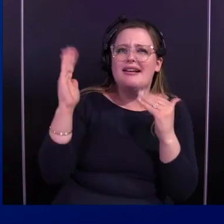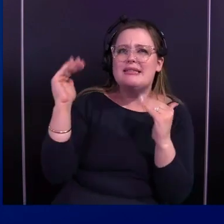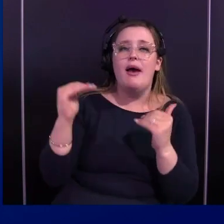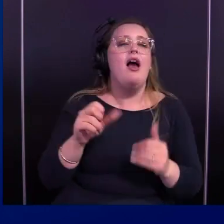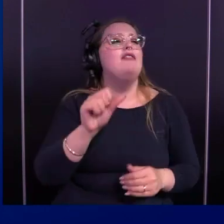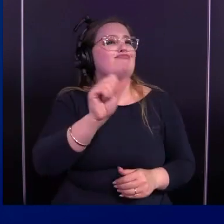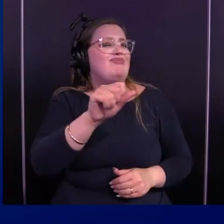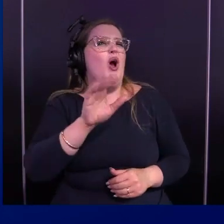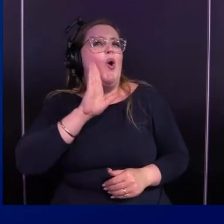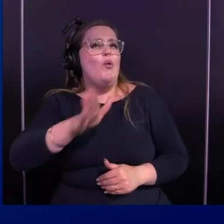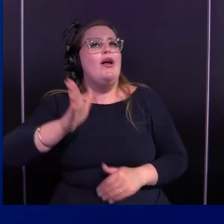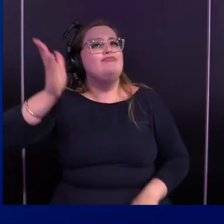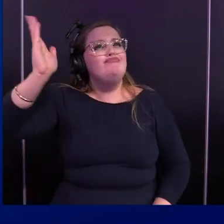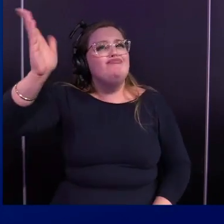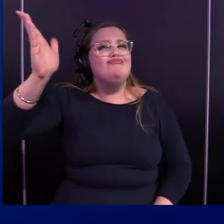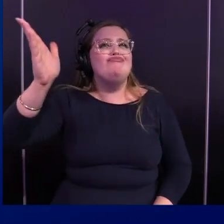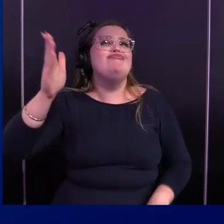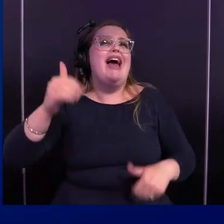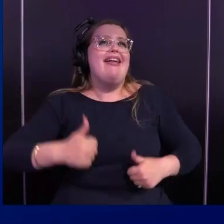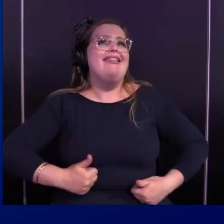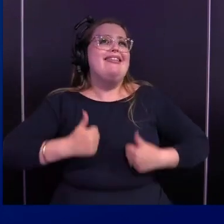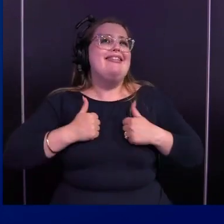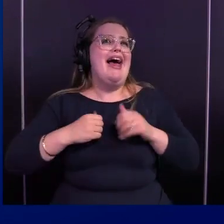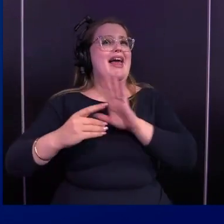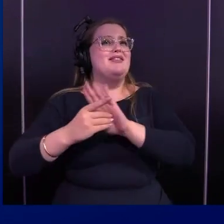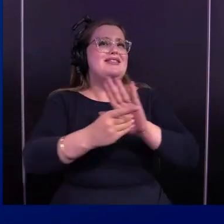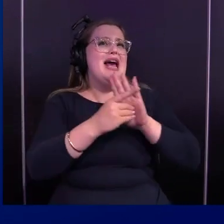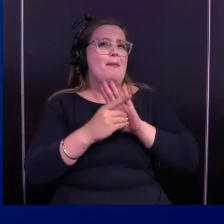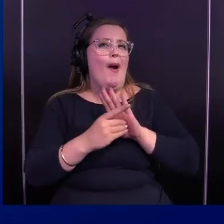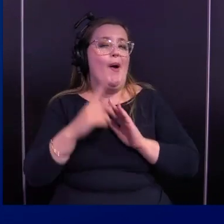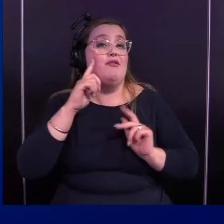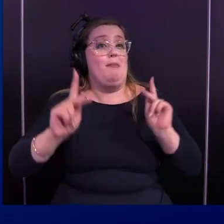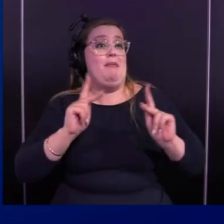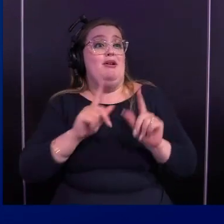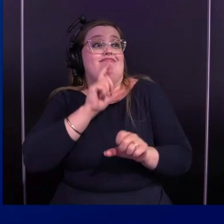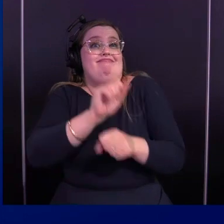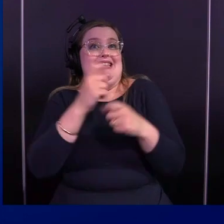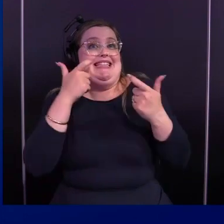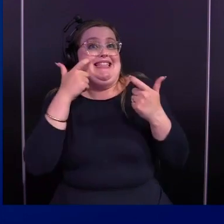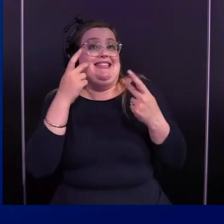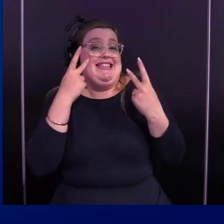this and doing a live demo so folks can actually see this in action.